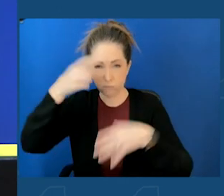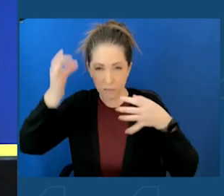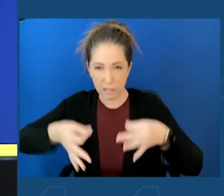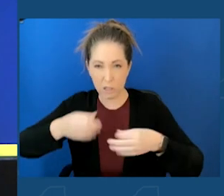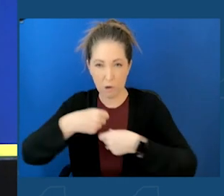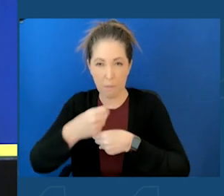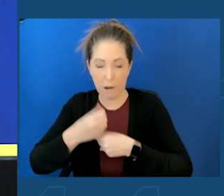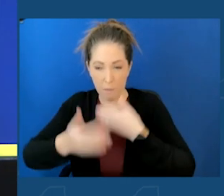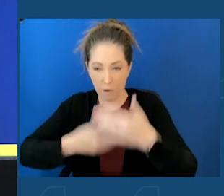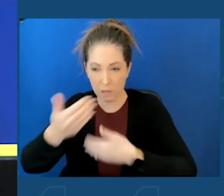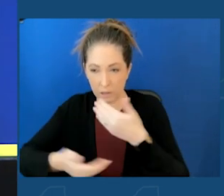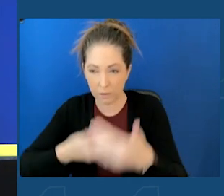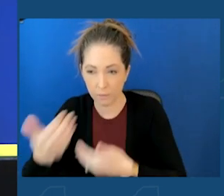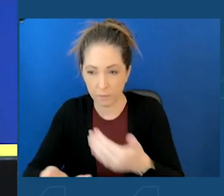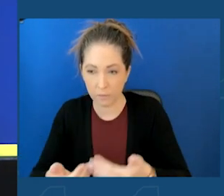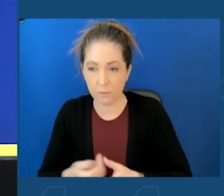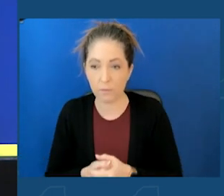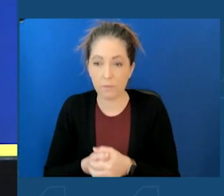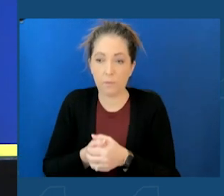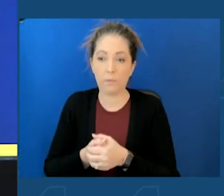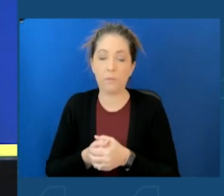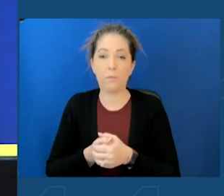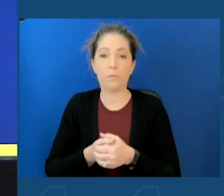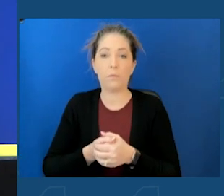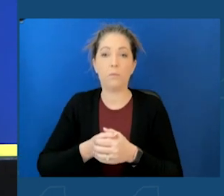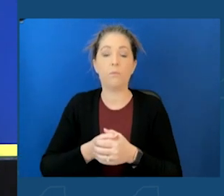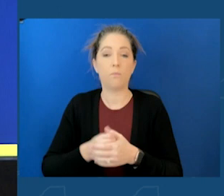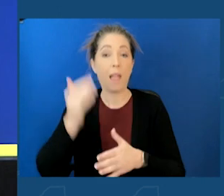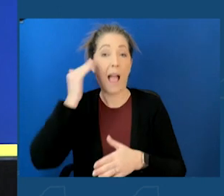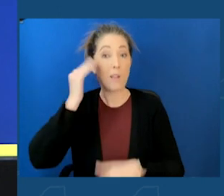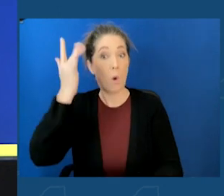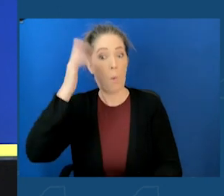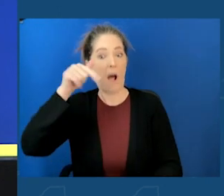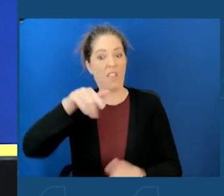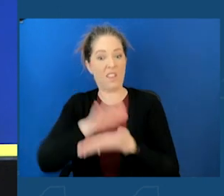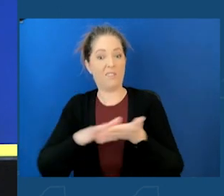I know why this is a great college now, because of those two.